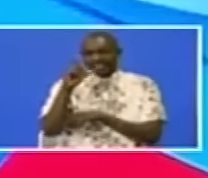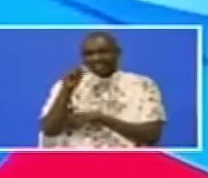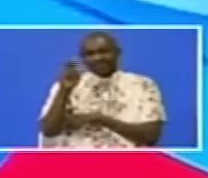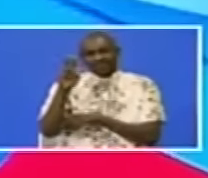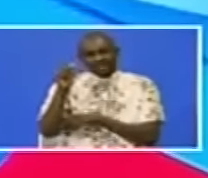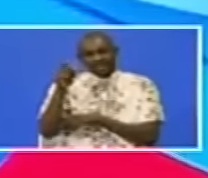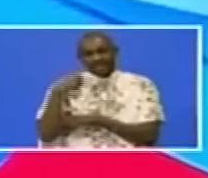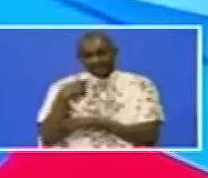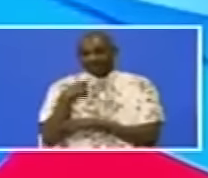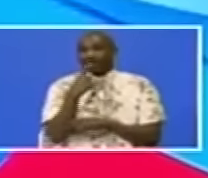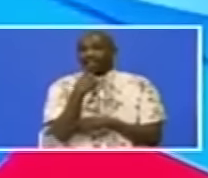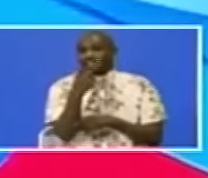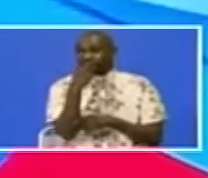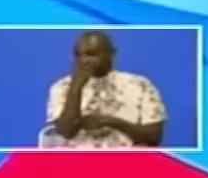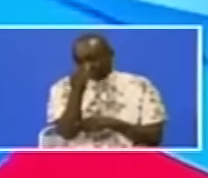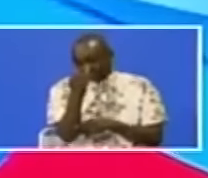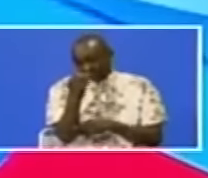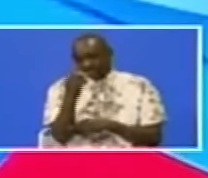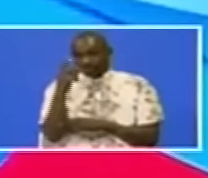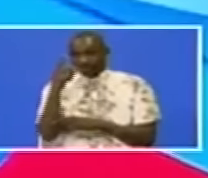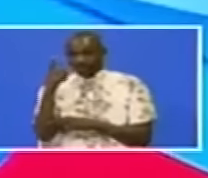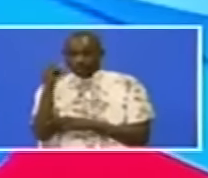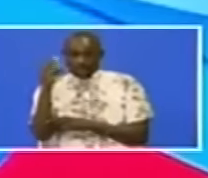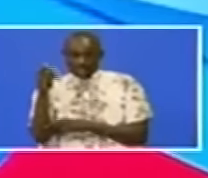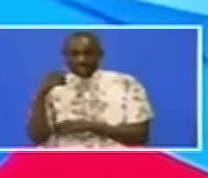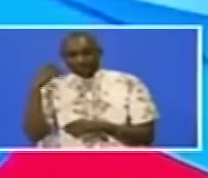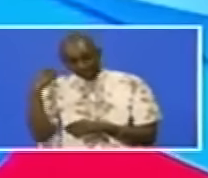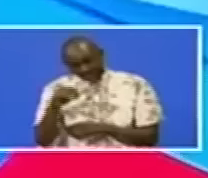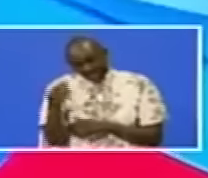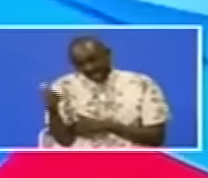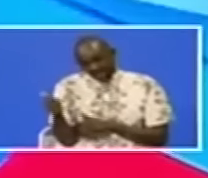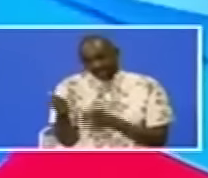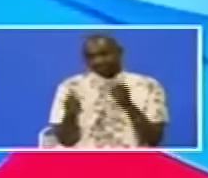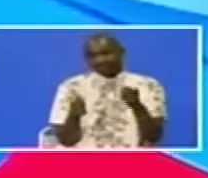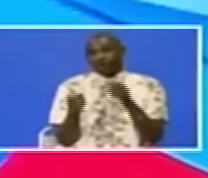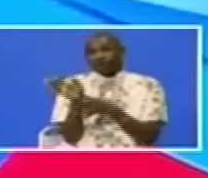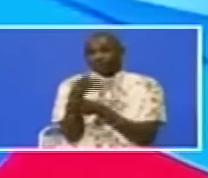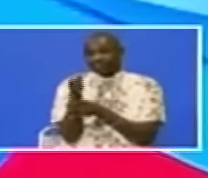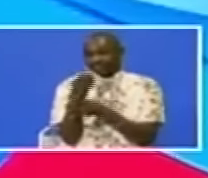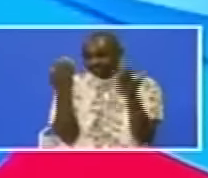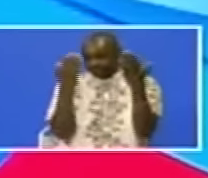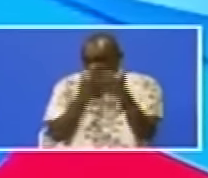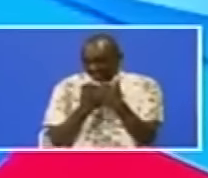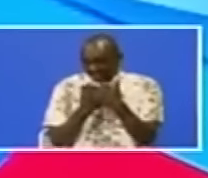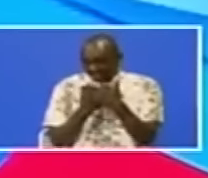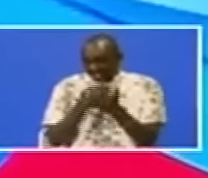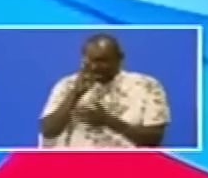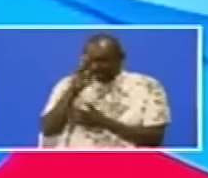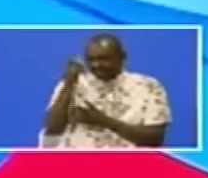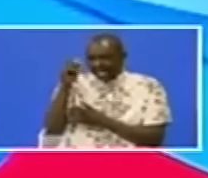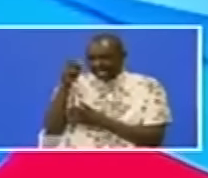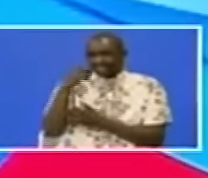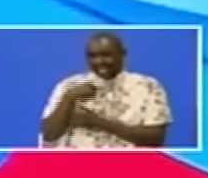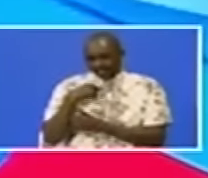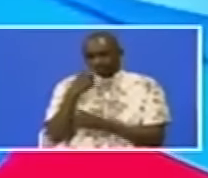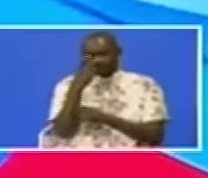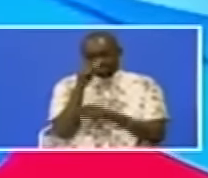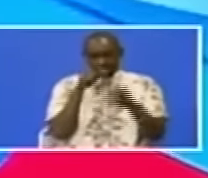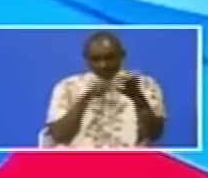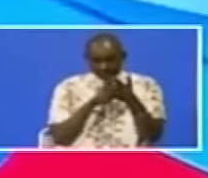a 120-108 victory over the Los Angeles Suns. Night, Bryant had 26 points on 11 of